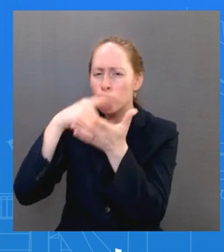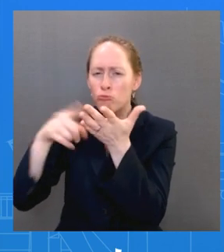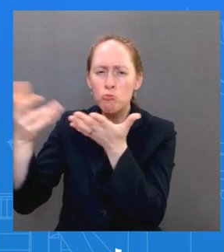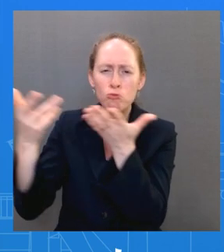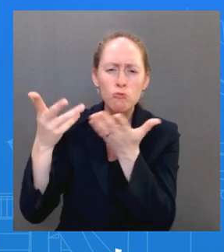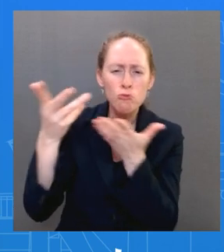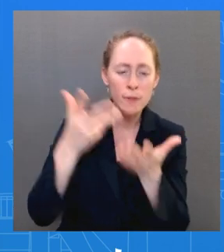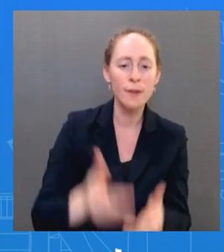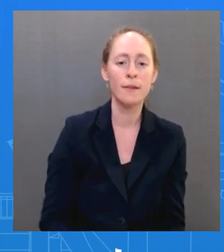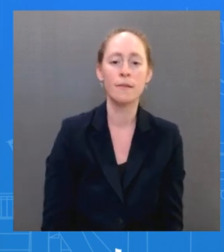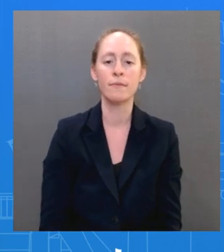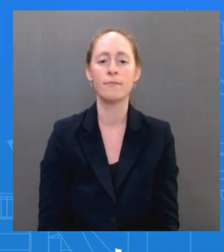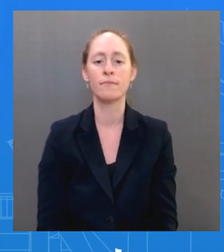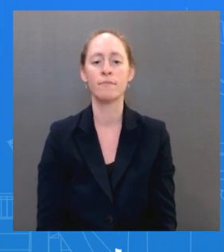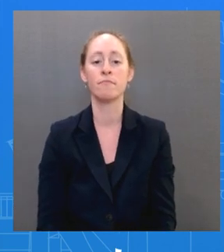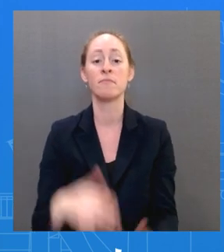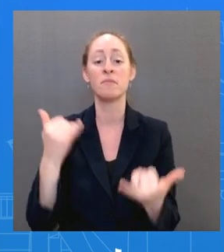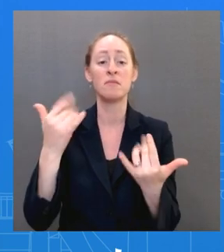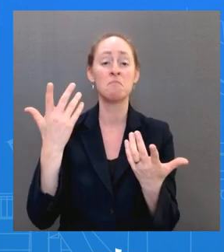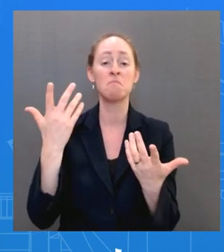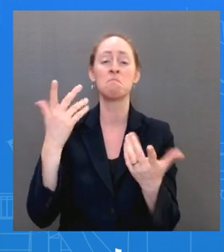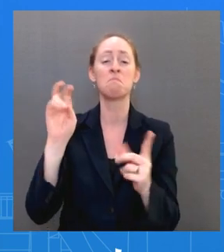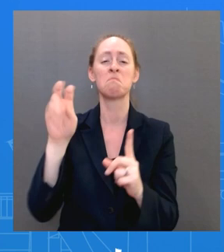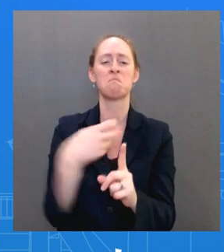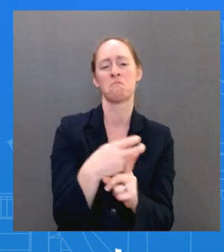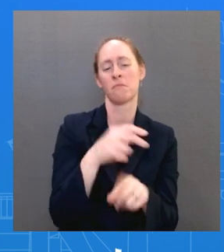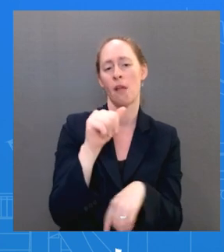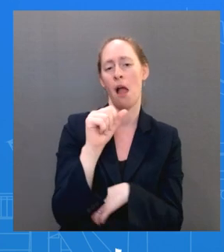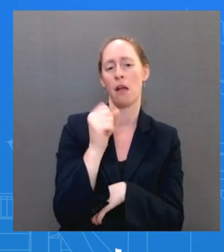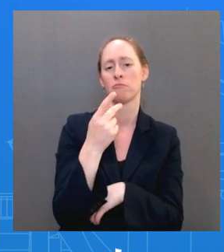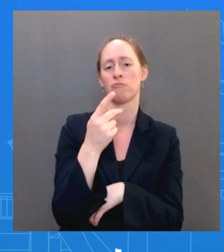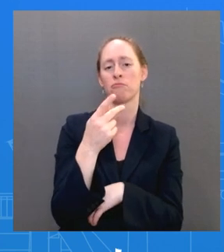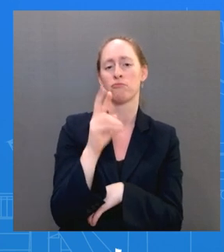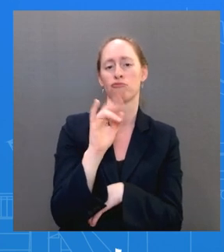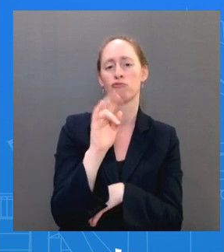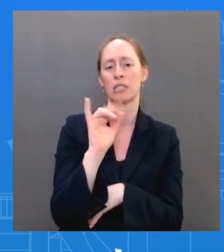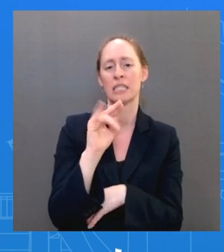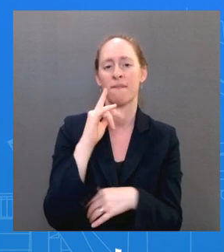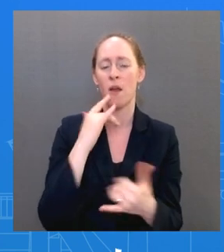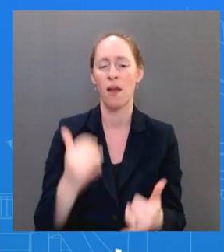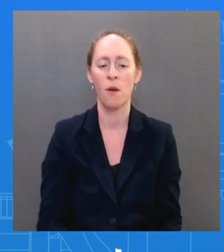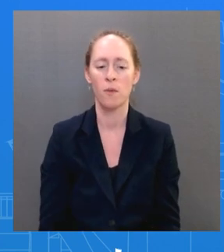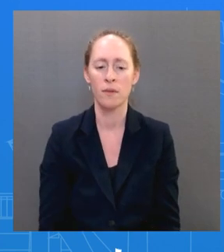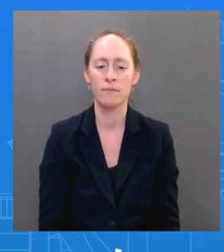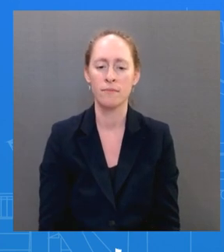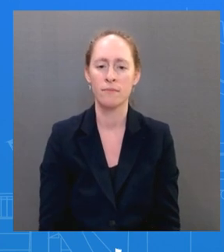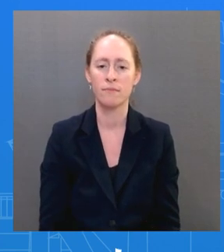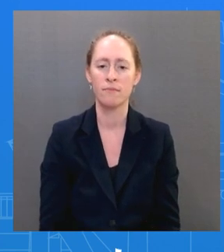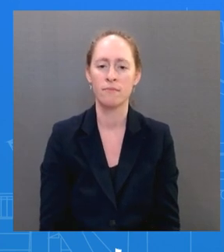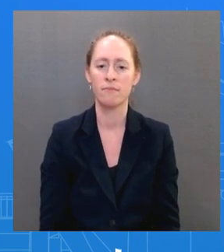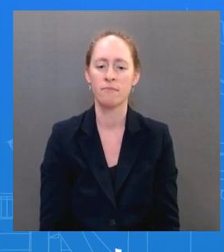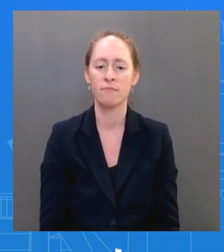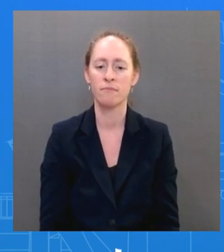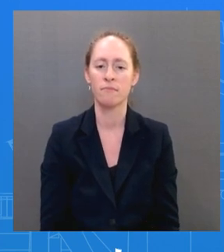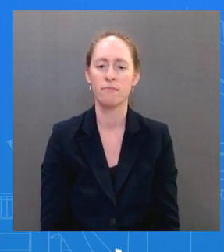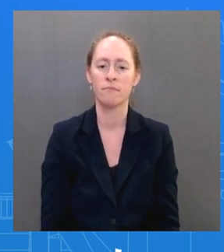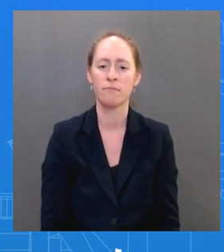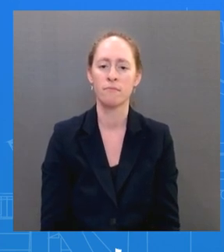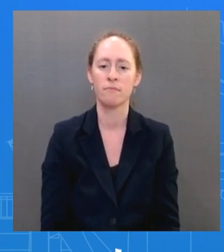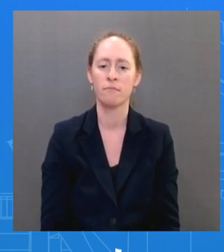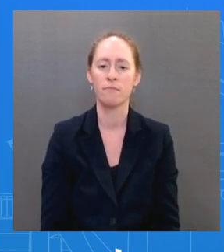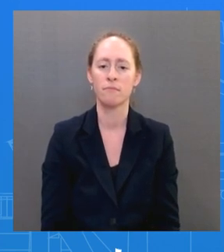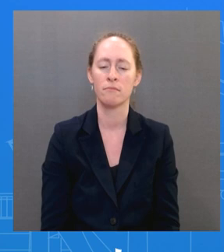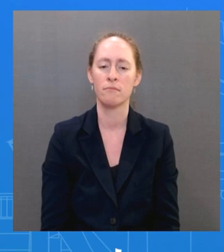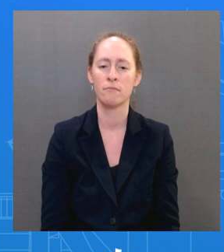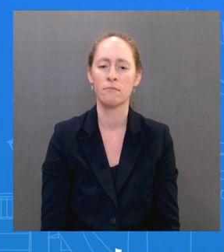was a discussion that took place whether or not to go with Paxlovid over, say, a monoclonal antibody? That decision was